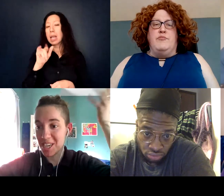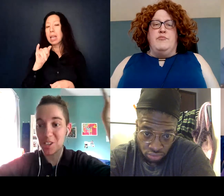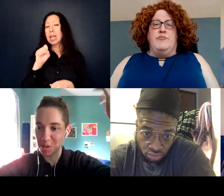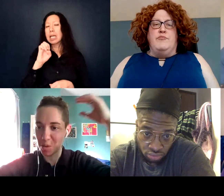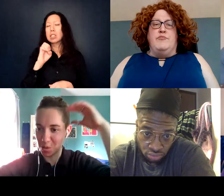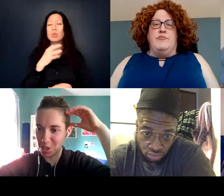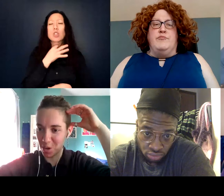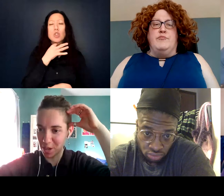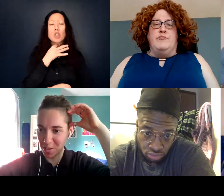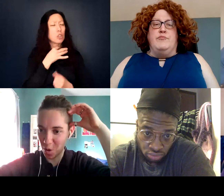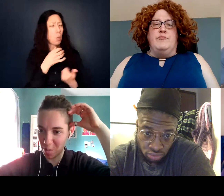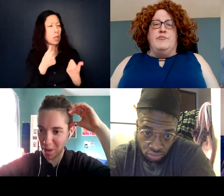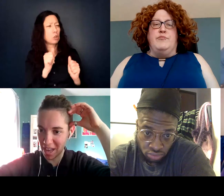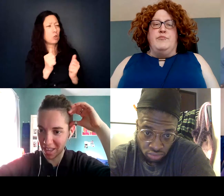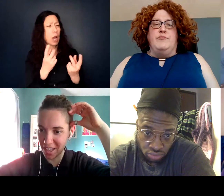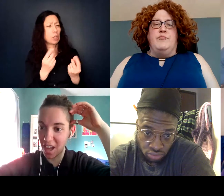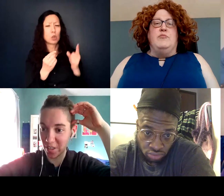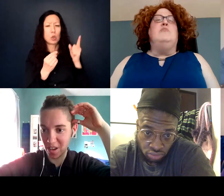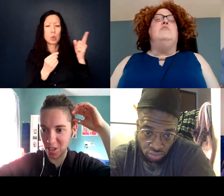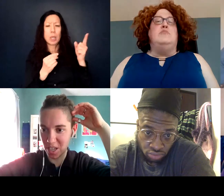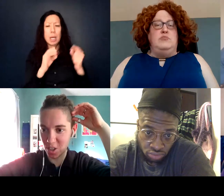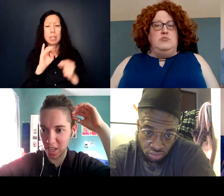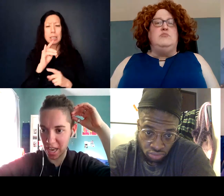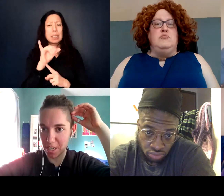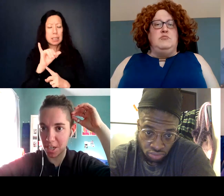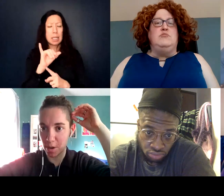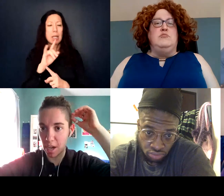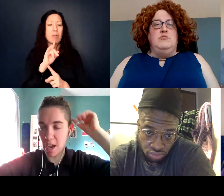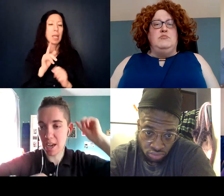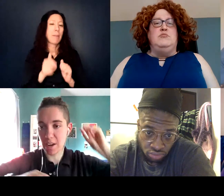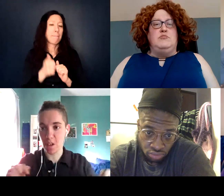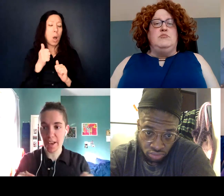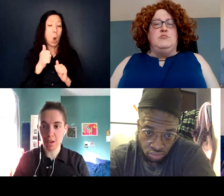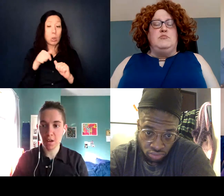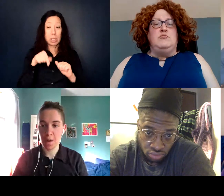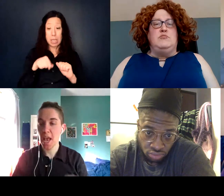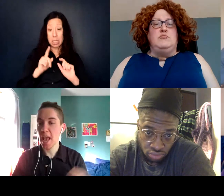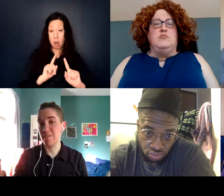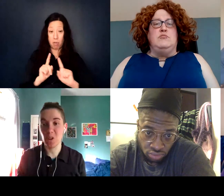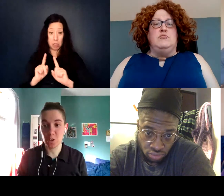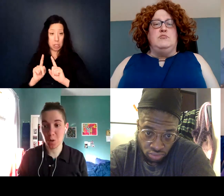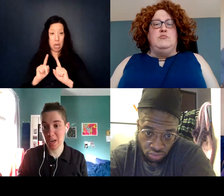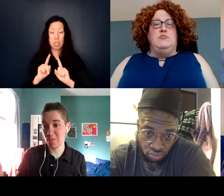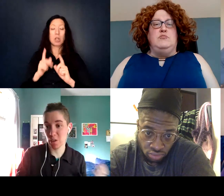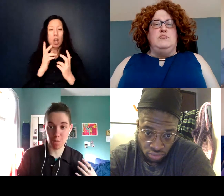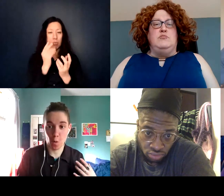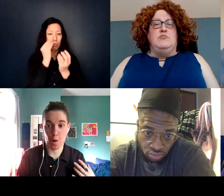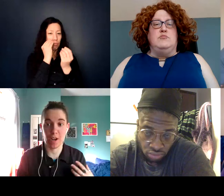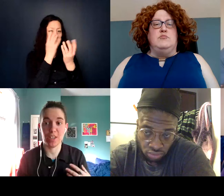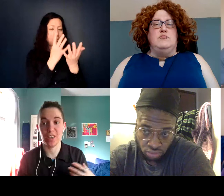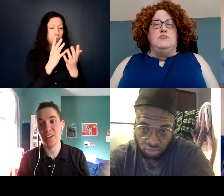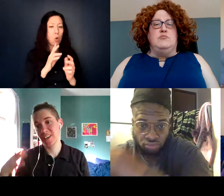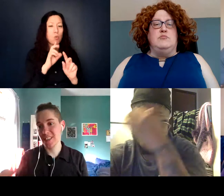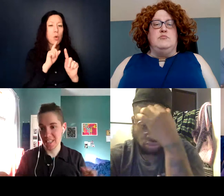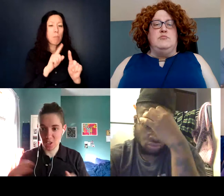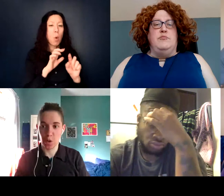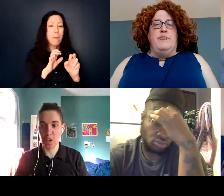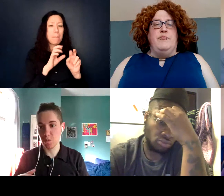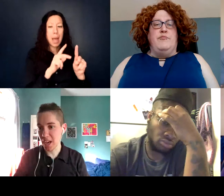to do at the city, so I was mostly going to report back on the conversation that happened here and kind of the like, a fuller training feels